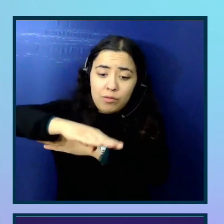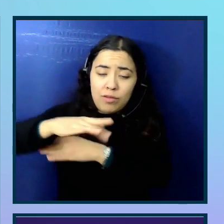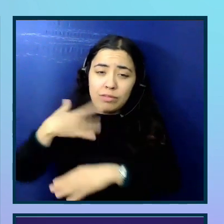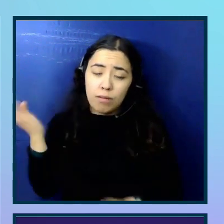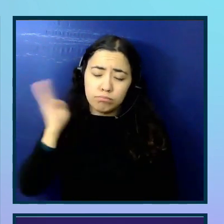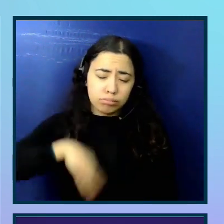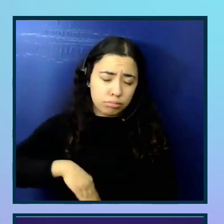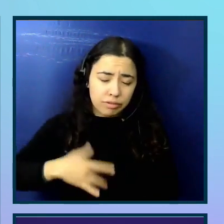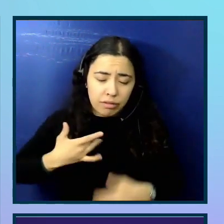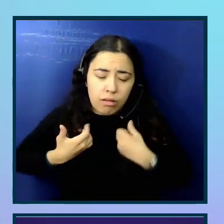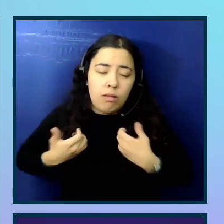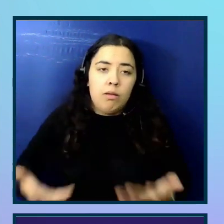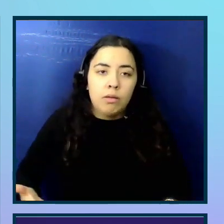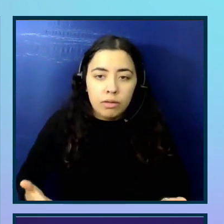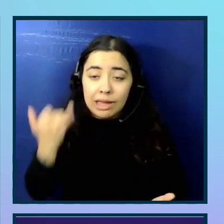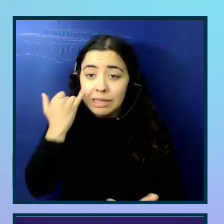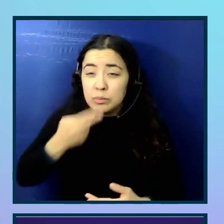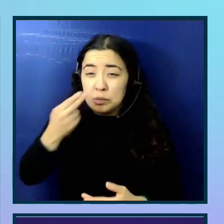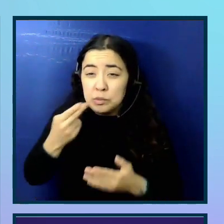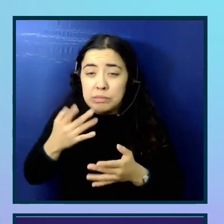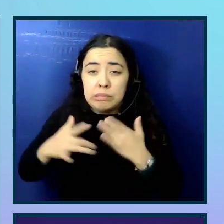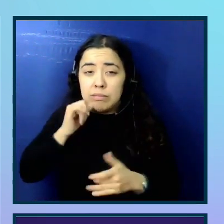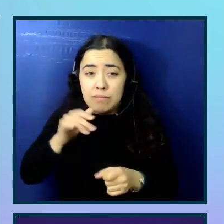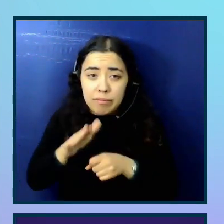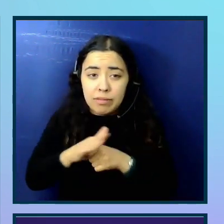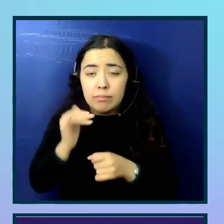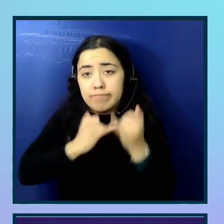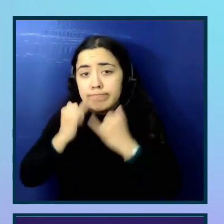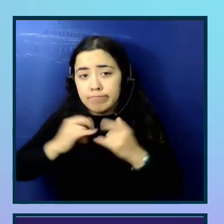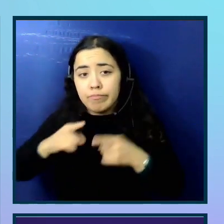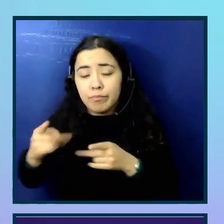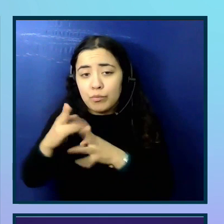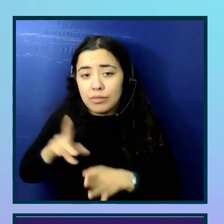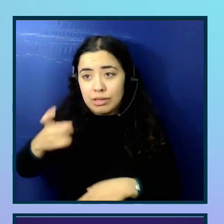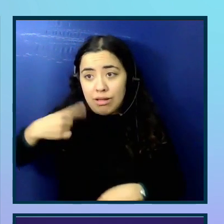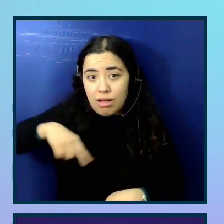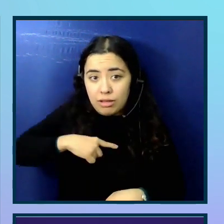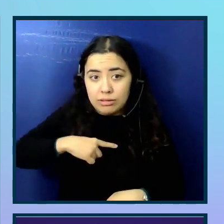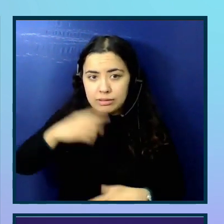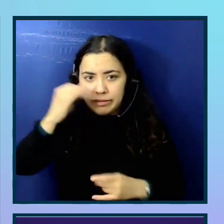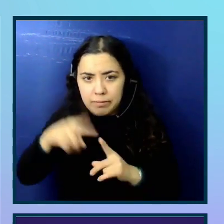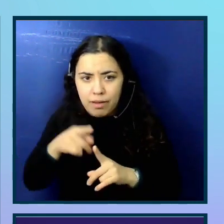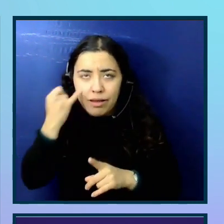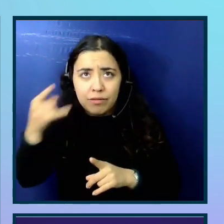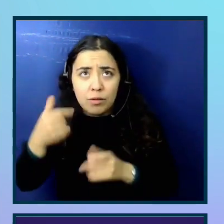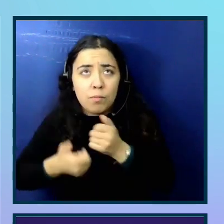And when spoons are low, mistakes happen. Users need us to think about them when they're at their most vulnerable, when we're designing products for